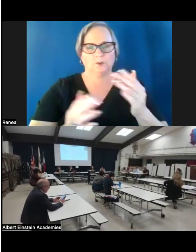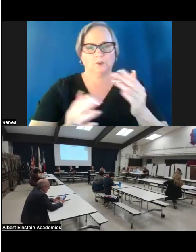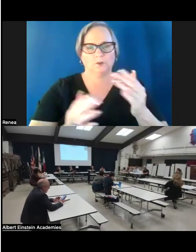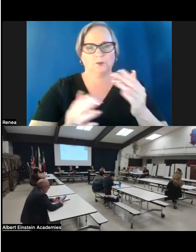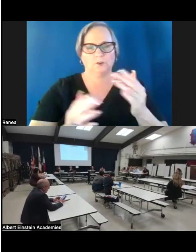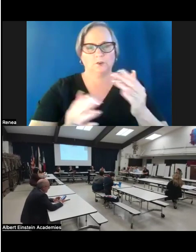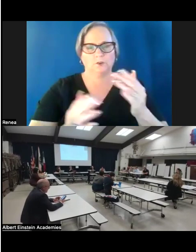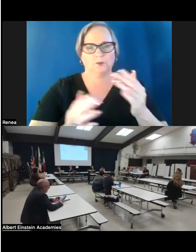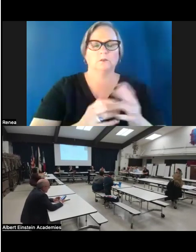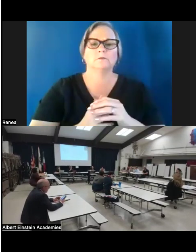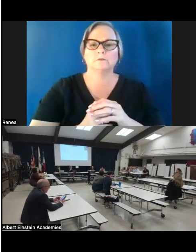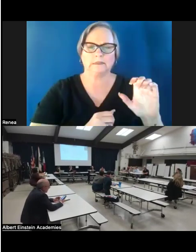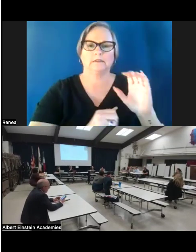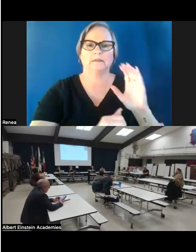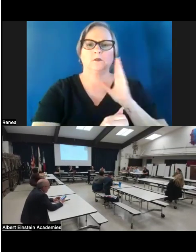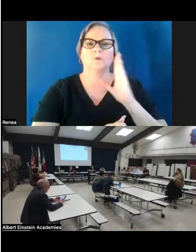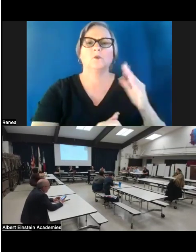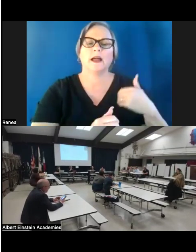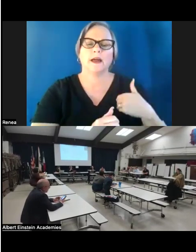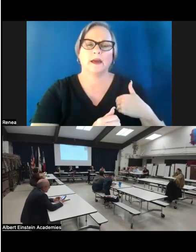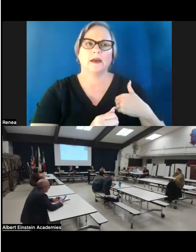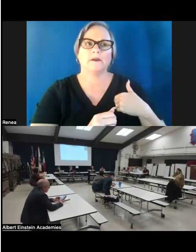on the SSC is very important.